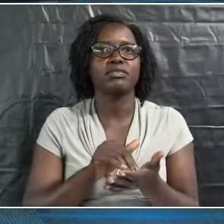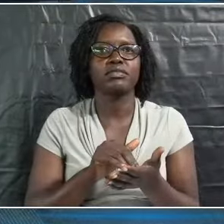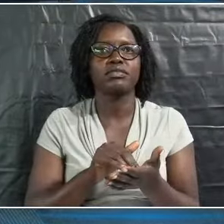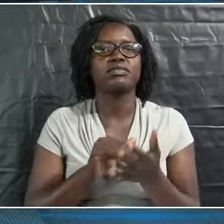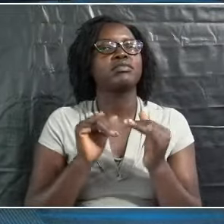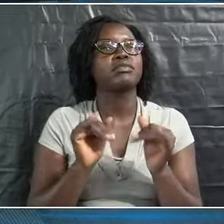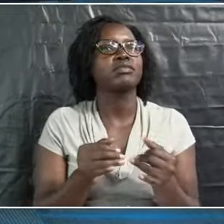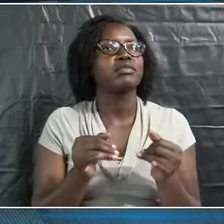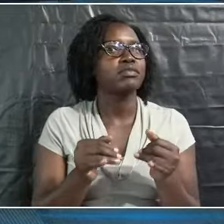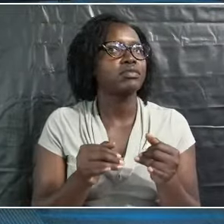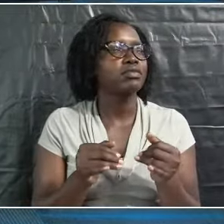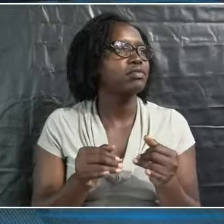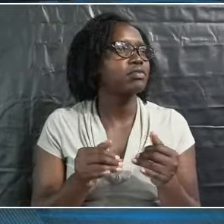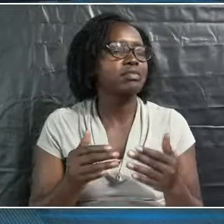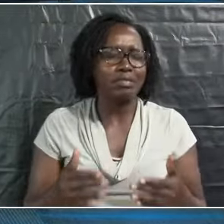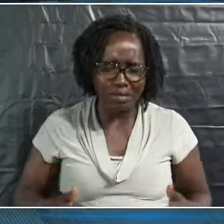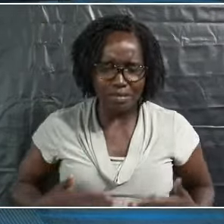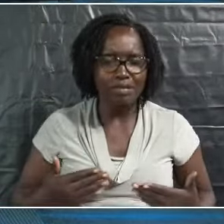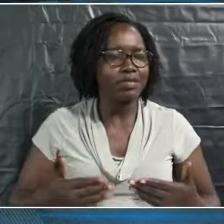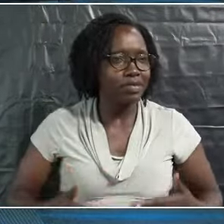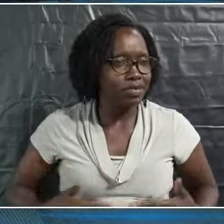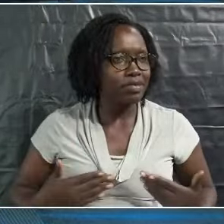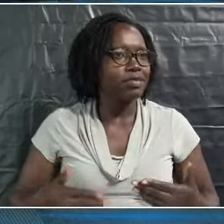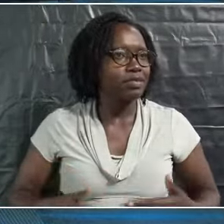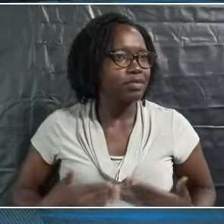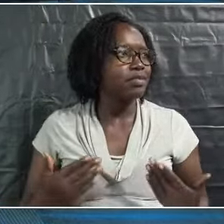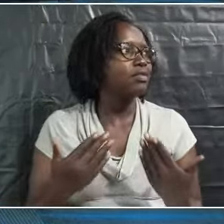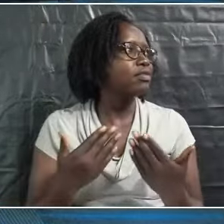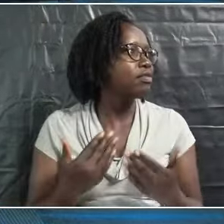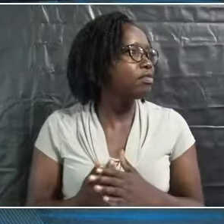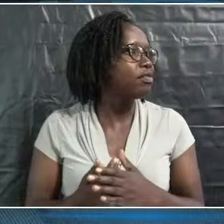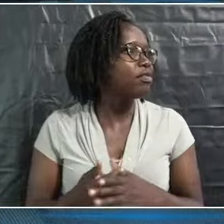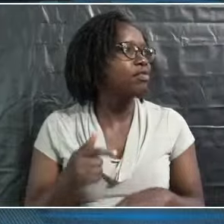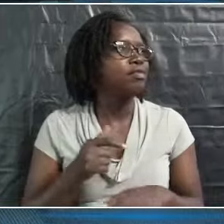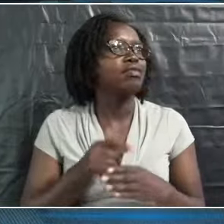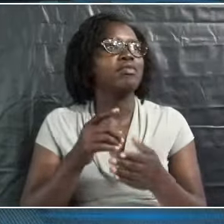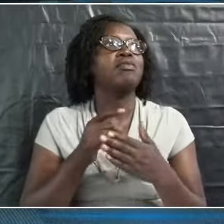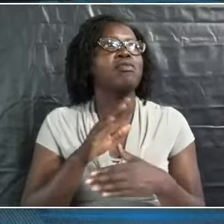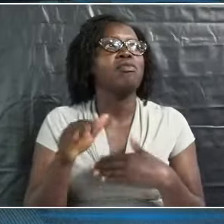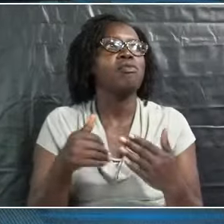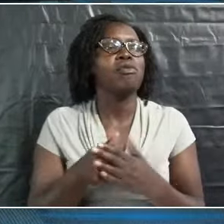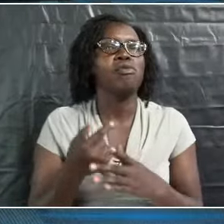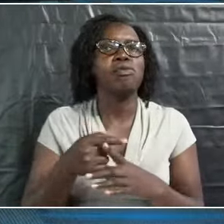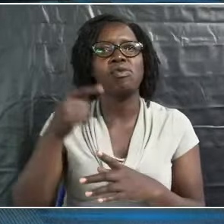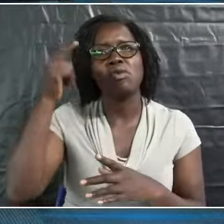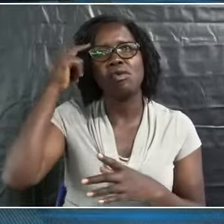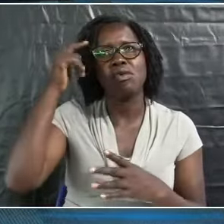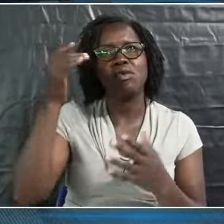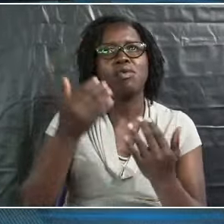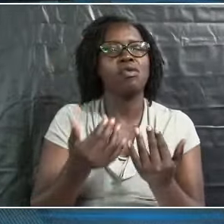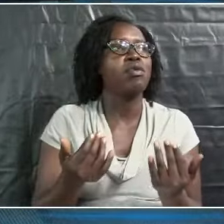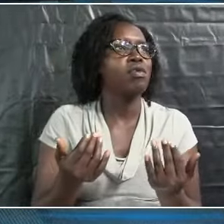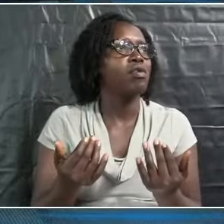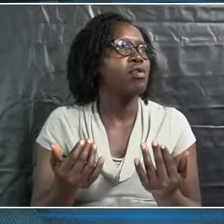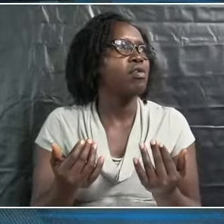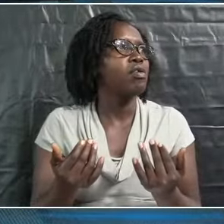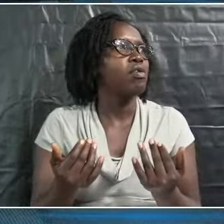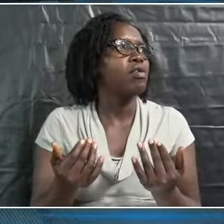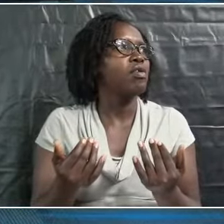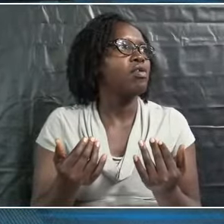slate. He was very happy when all his debts were cleared. But in his mind now, he thought, now, I am